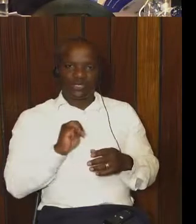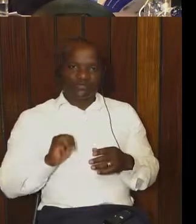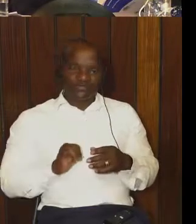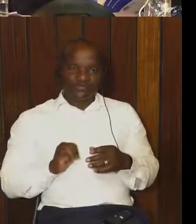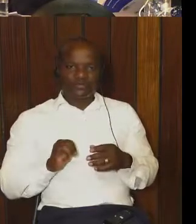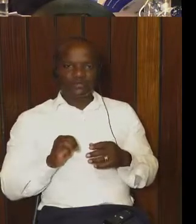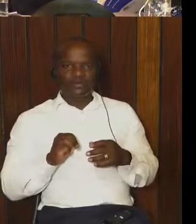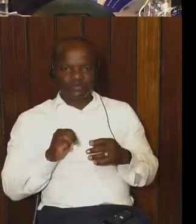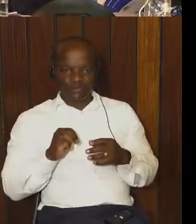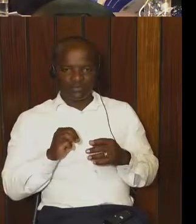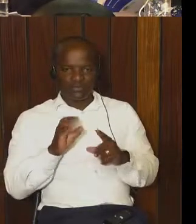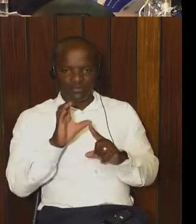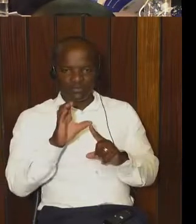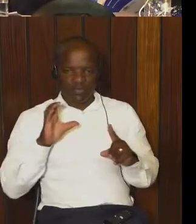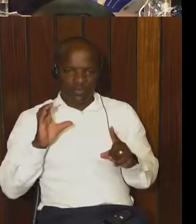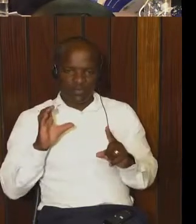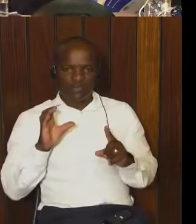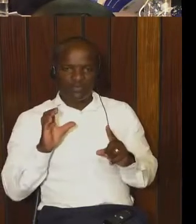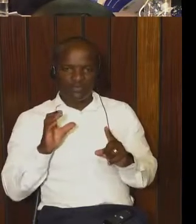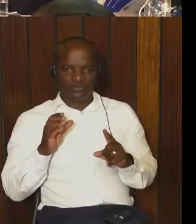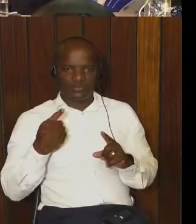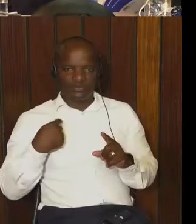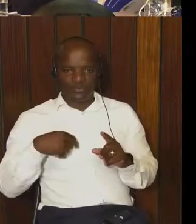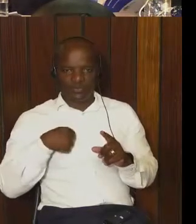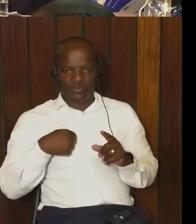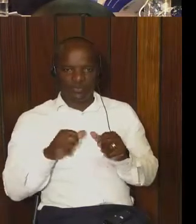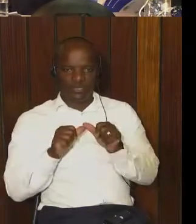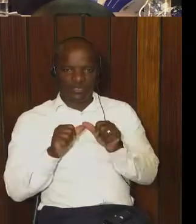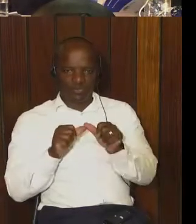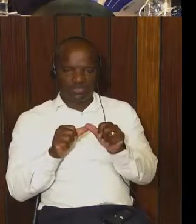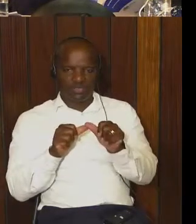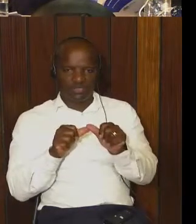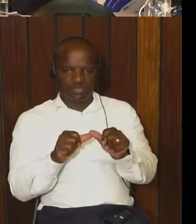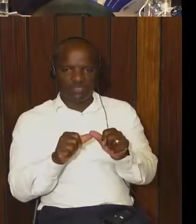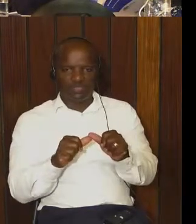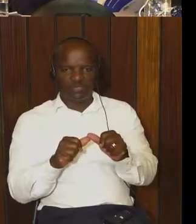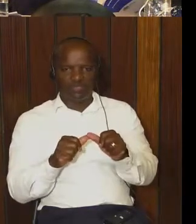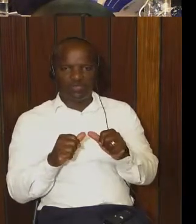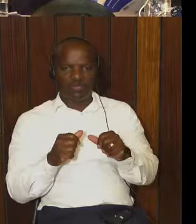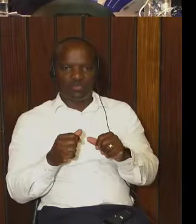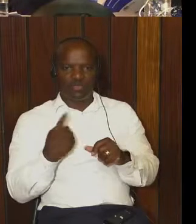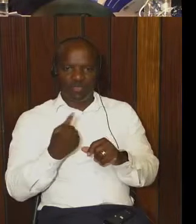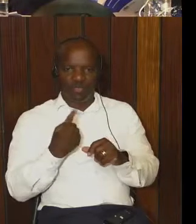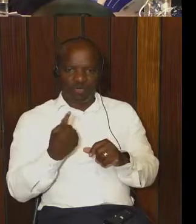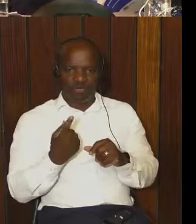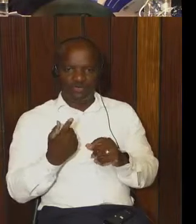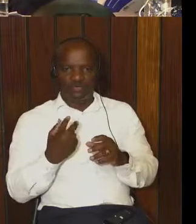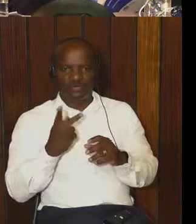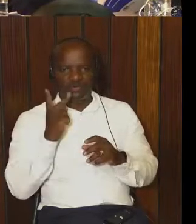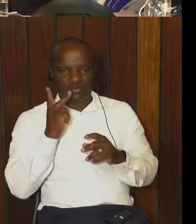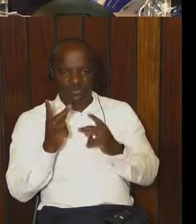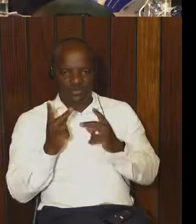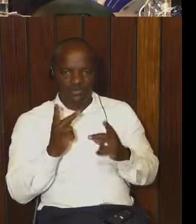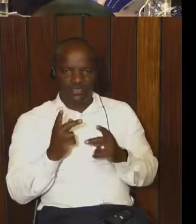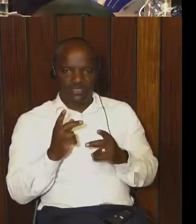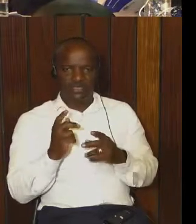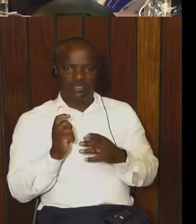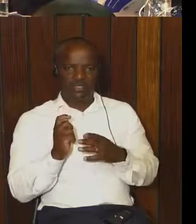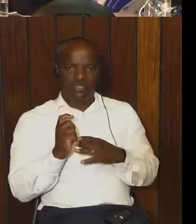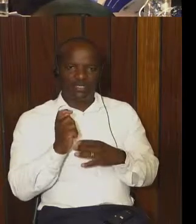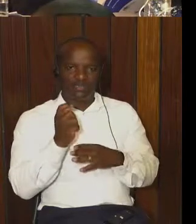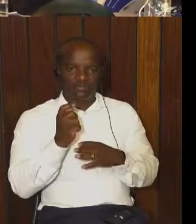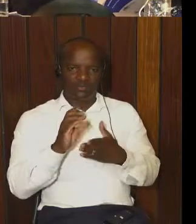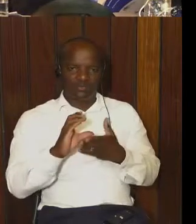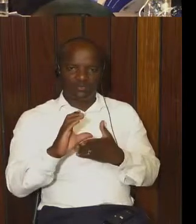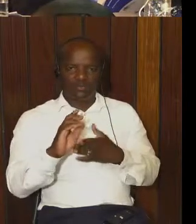the concurrence. So we are continuing with the evaluation only for the benefit of us to see what would be the cost of the market is